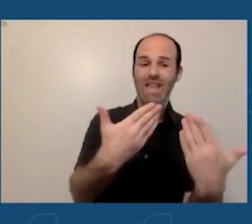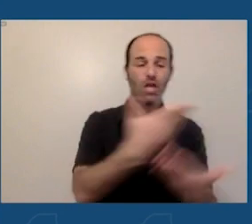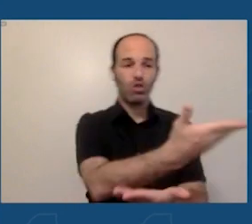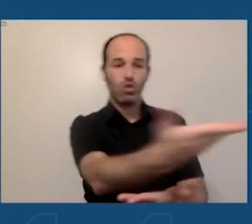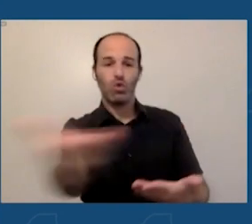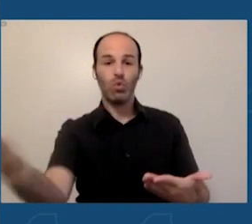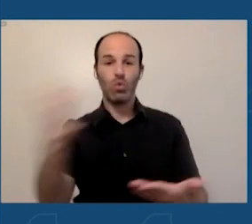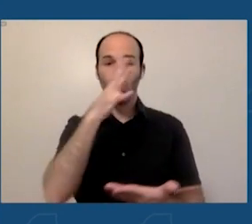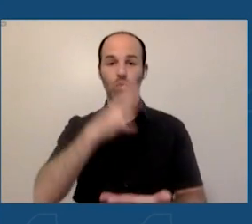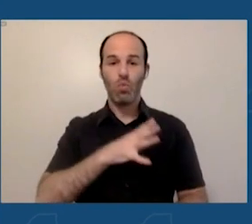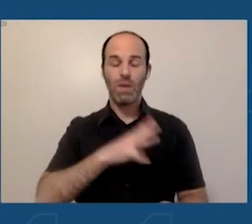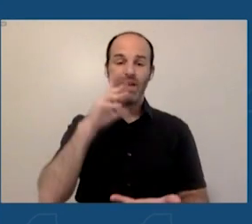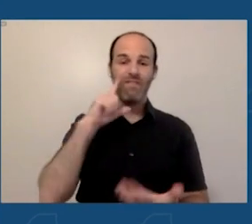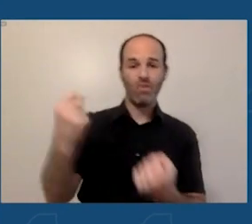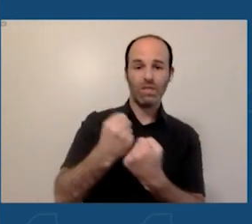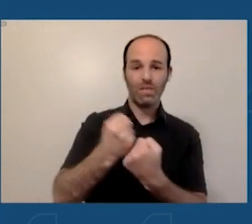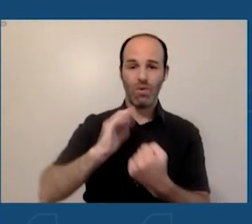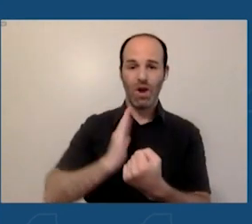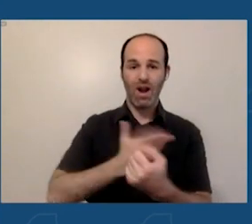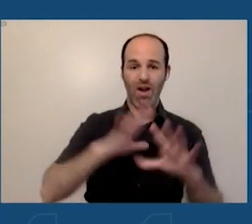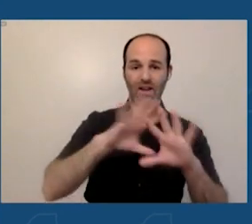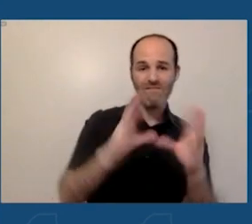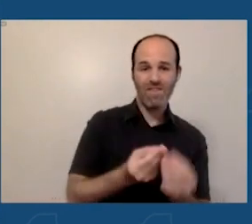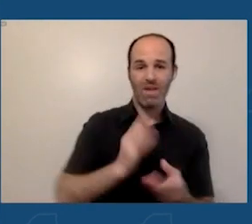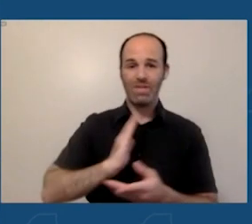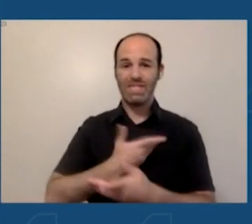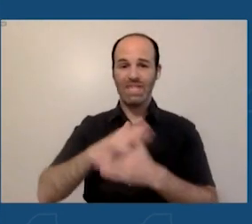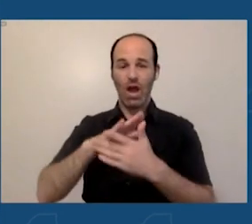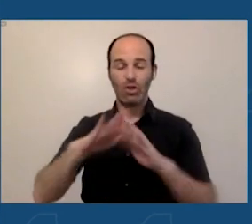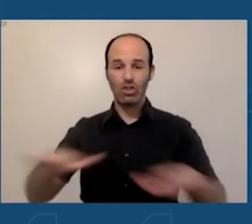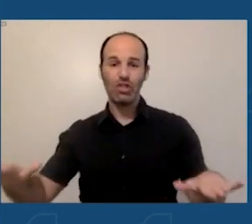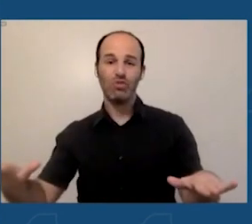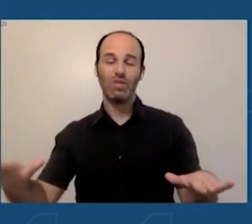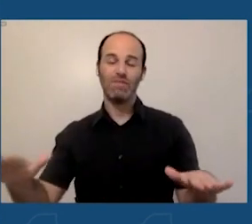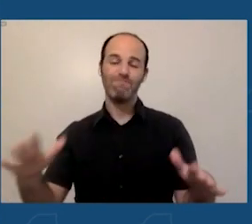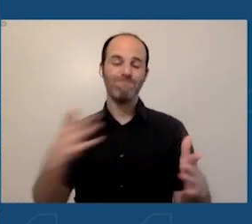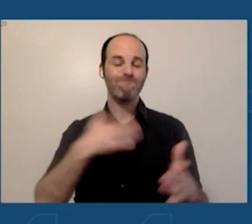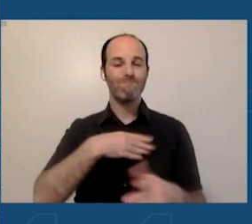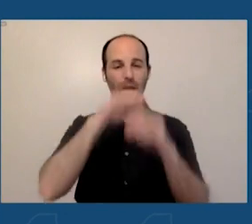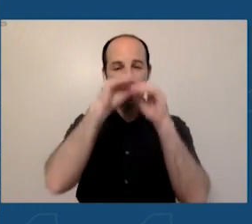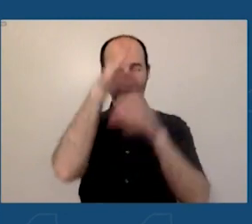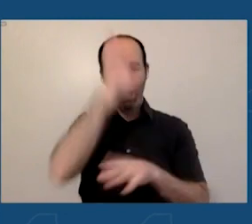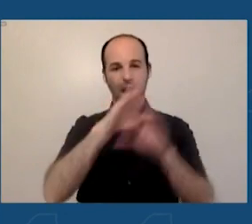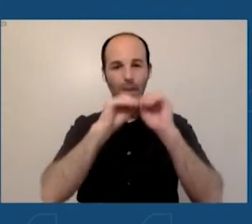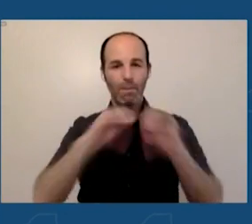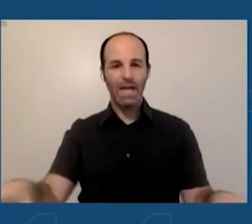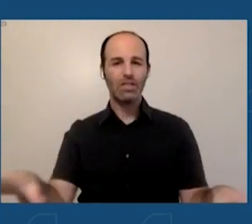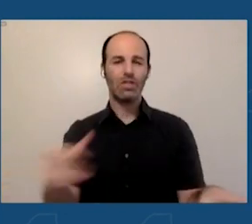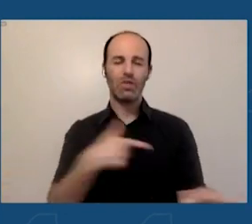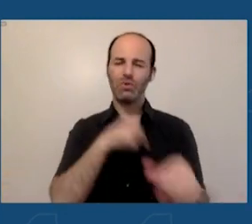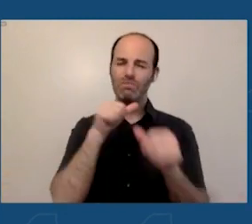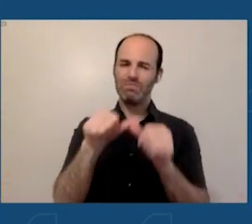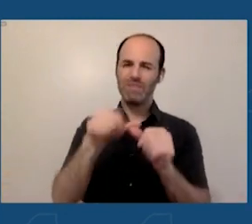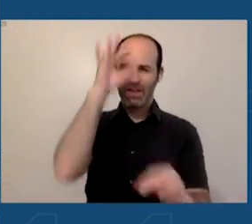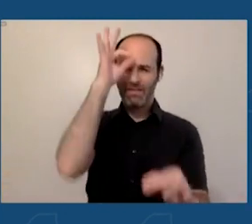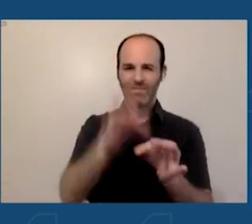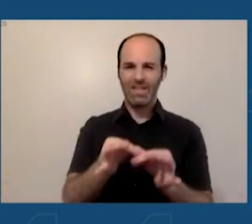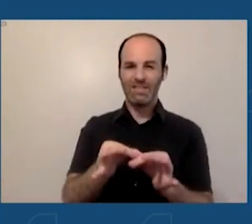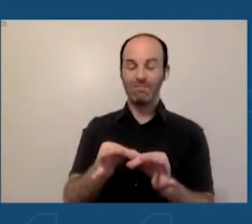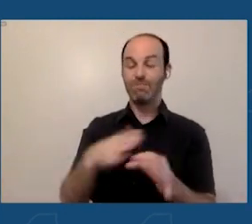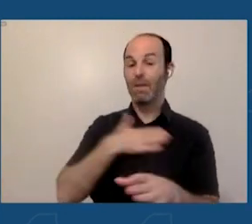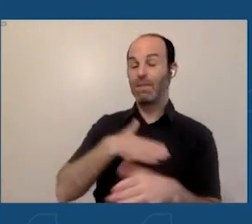do for our families and children. God bless you and keep the faith. Thank you. Please welcome to the podium State Senator Jamal Bailey.